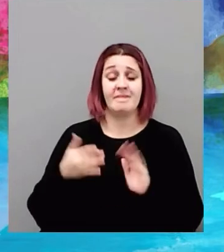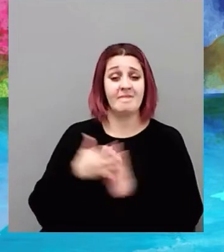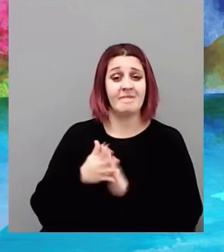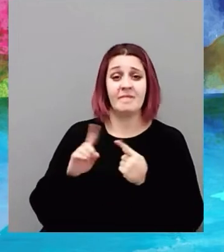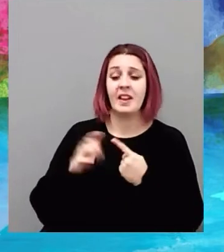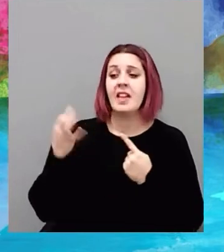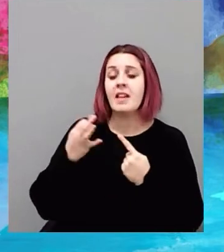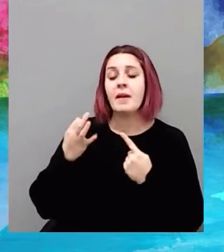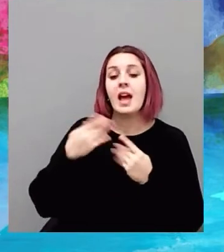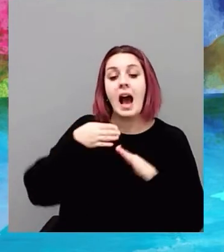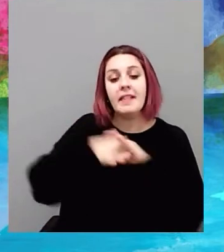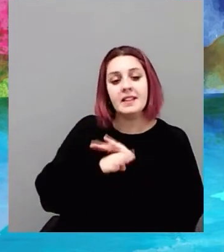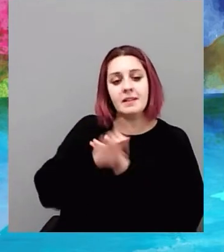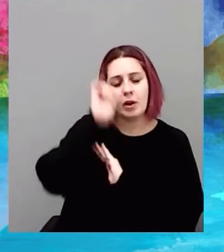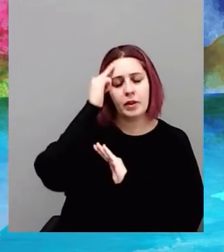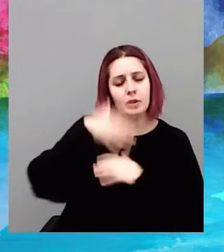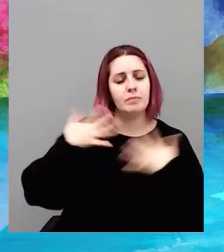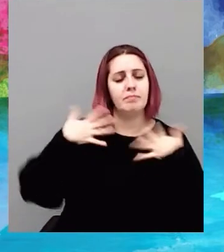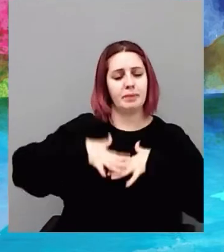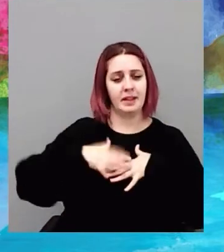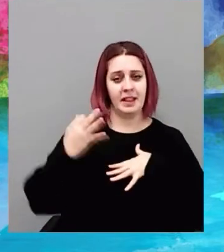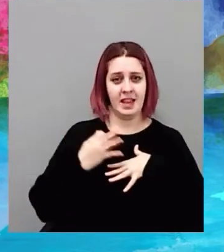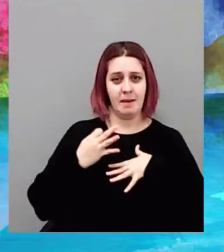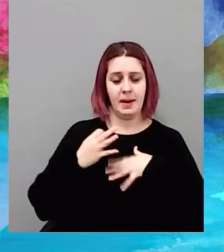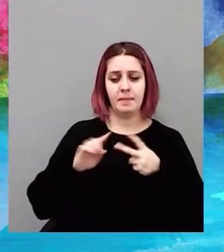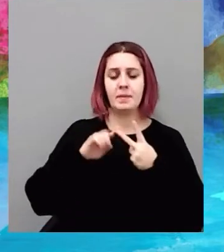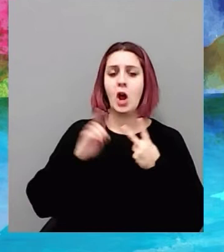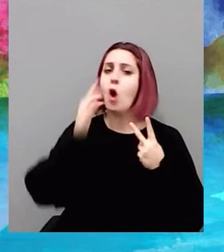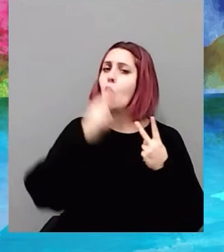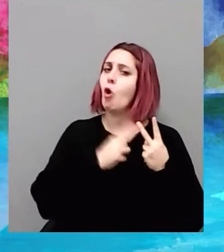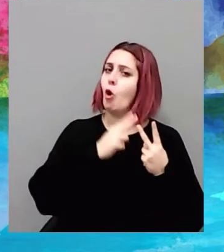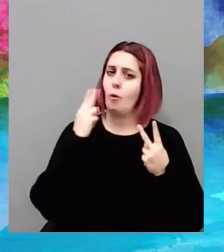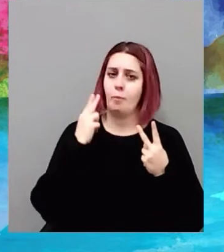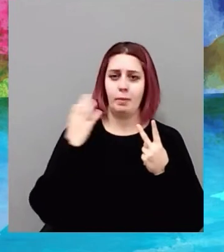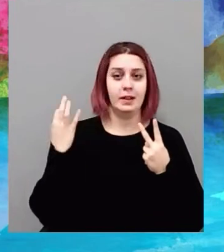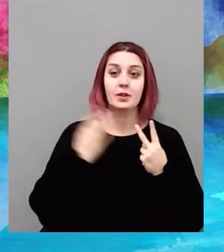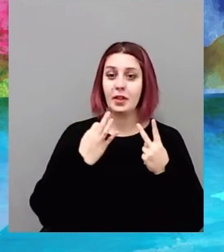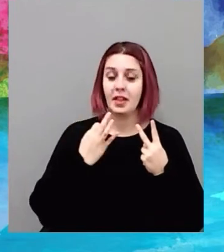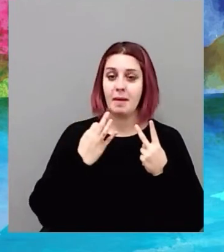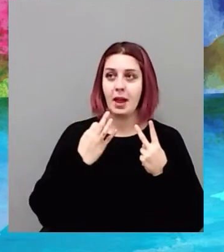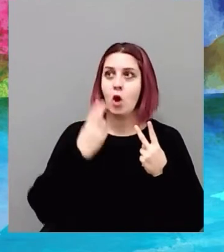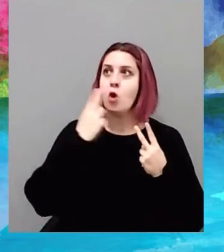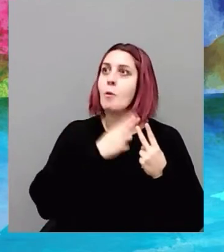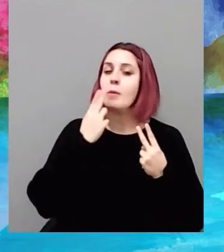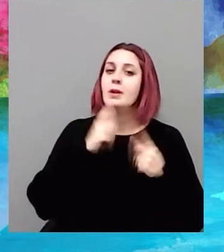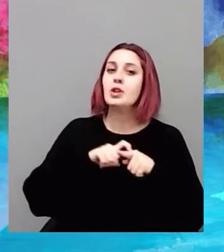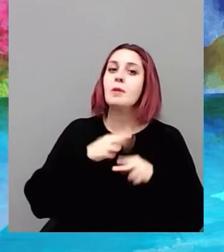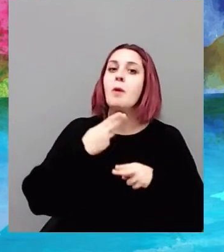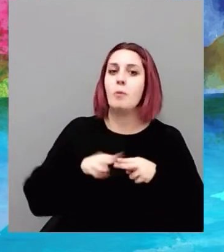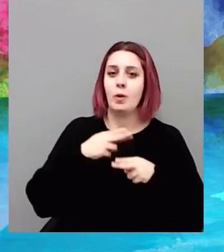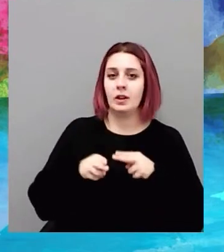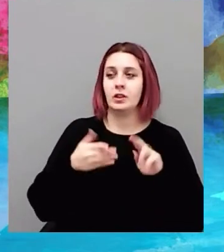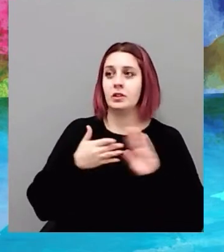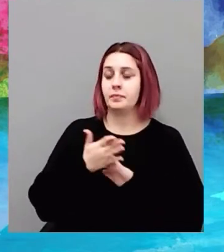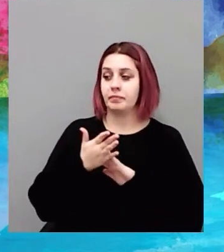Without this, nothing can happen. It has to come from the municipality, the dynamic oriented mind,